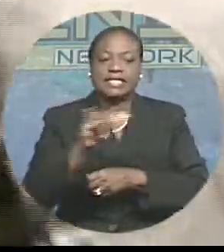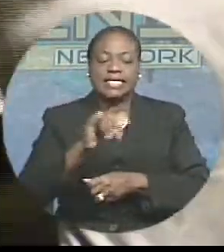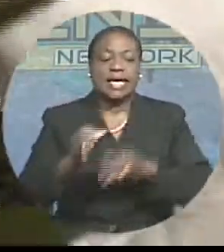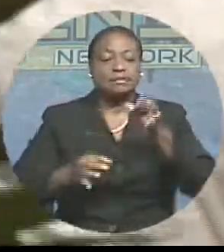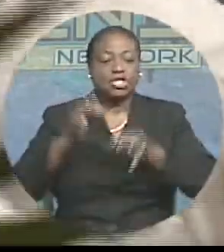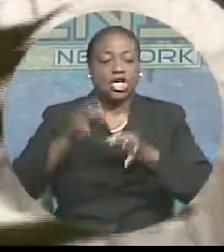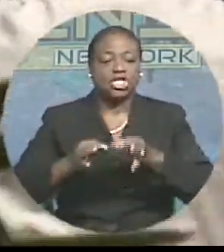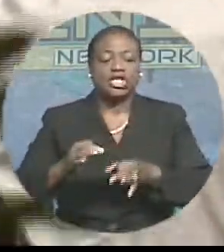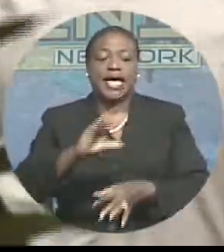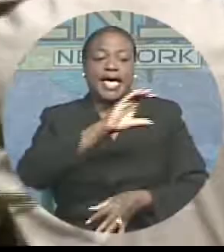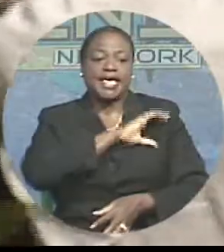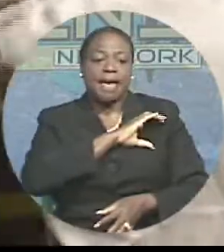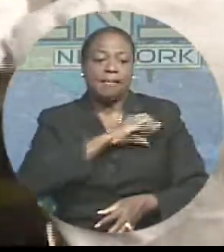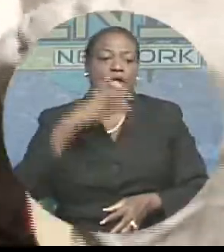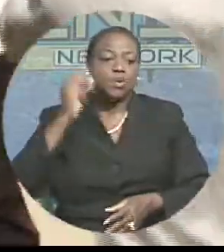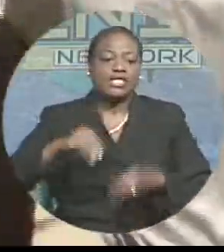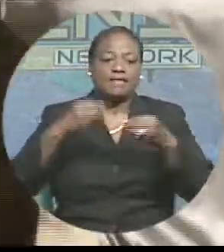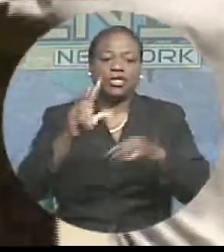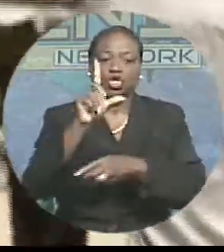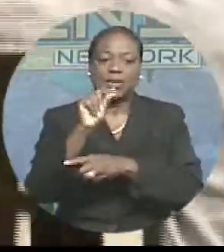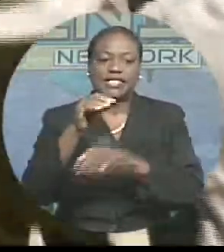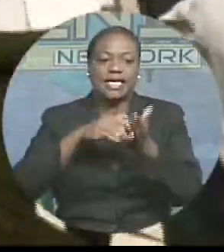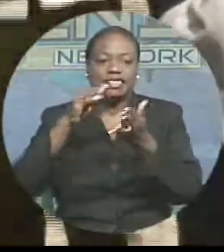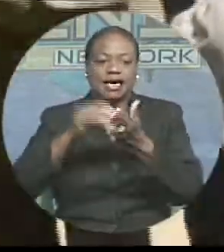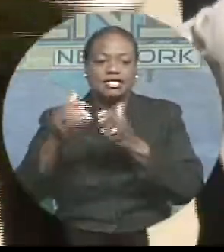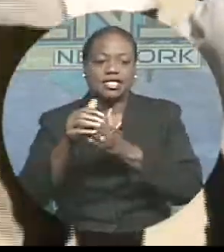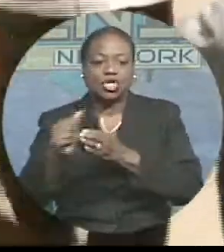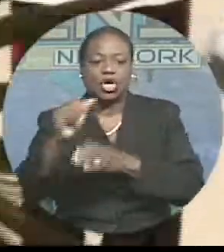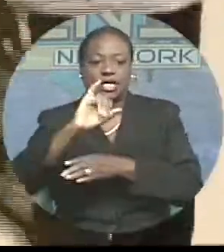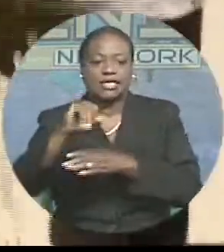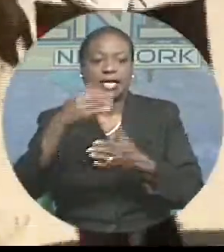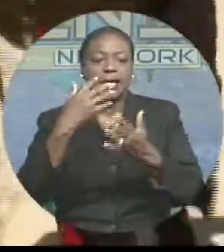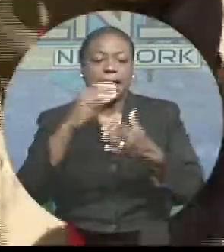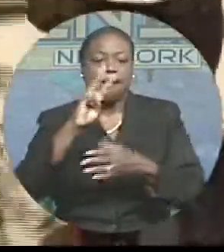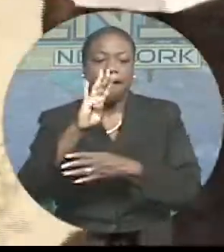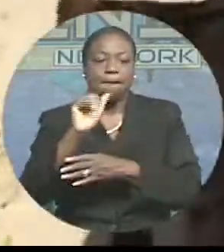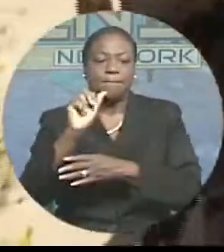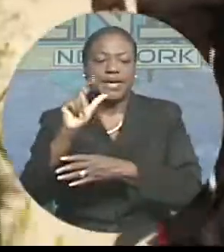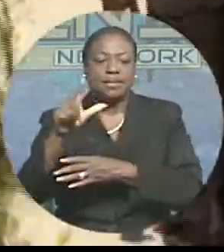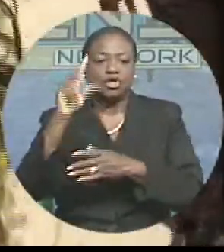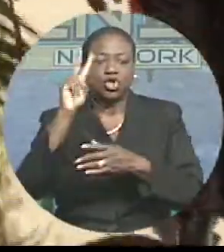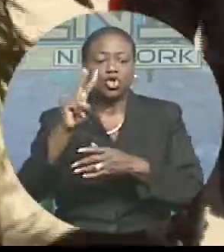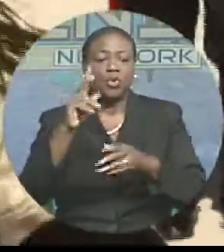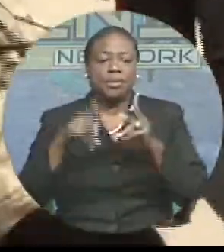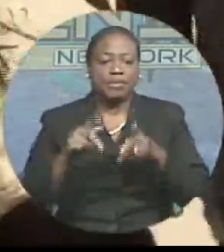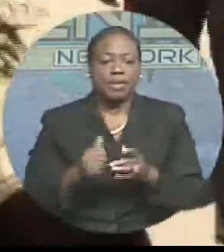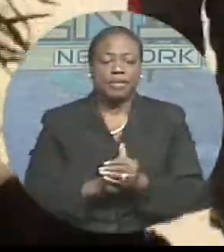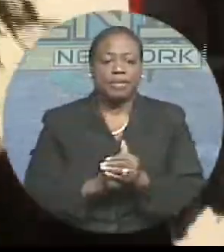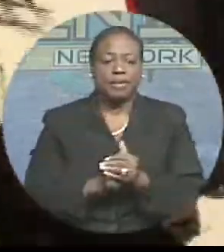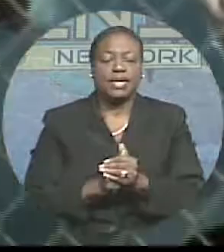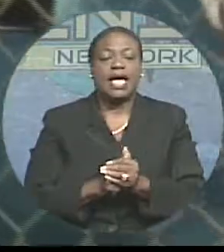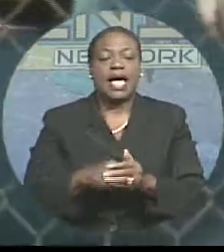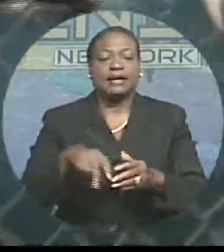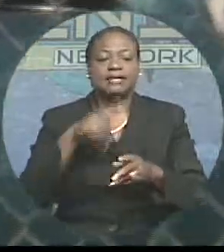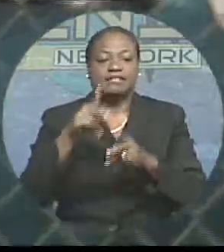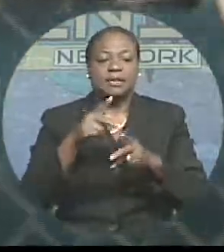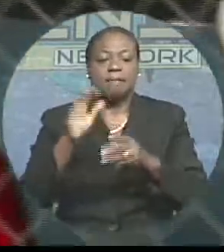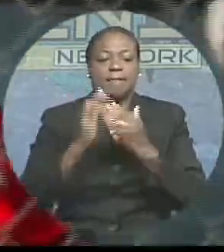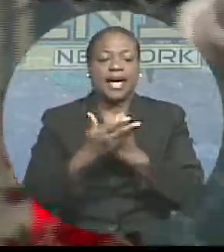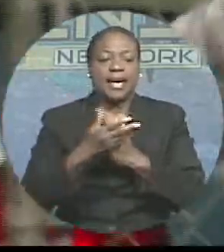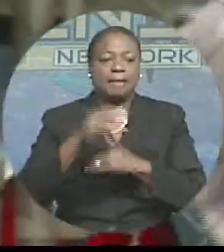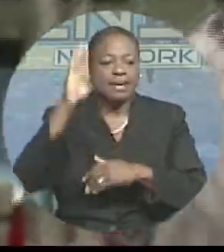resident of the Bahamas, was granted $20,000 bail with 2 sureties and reporting conditions by Justice Bernard